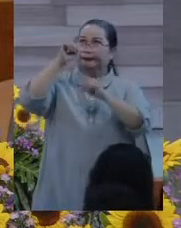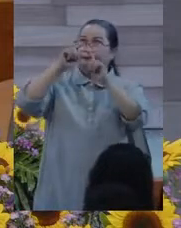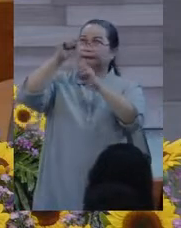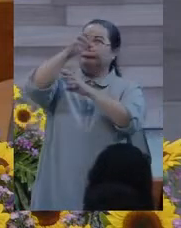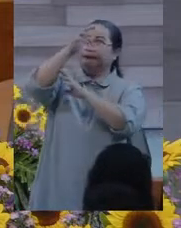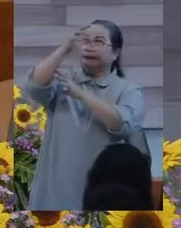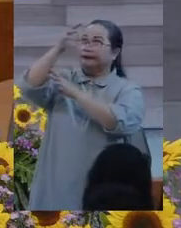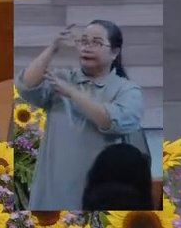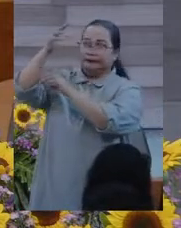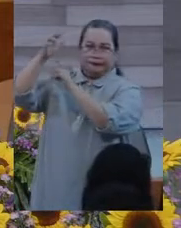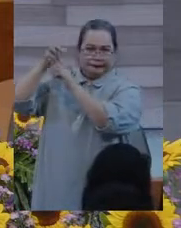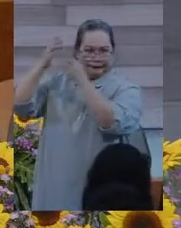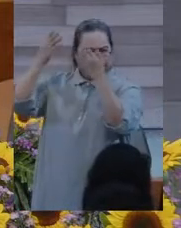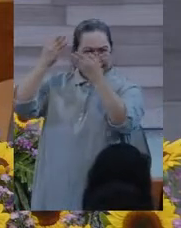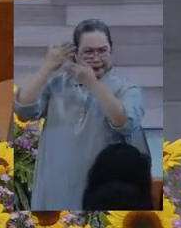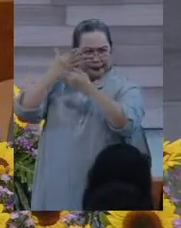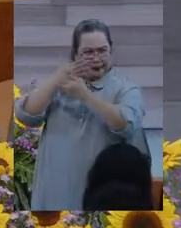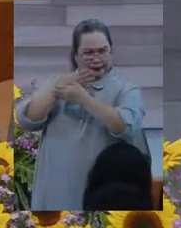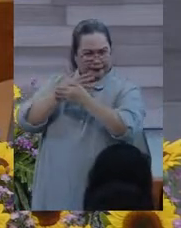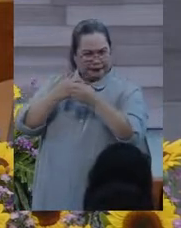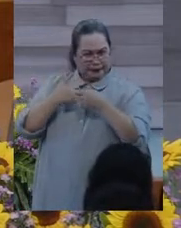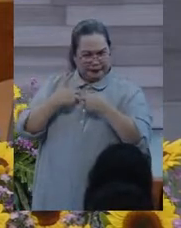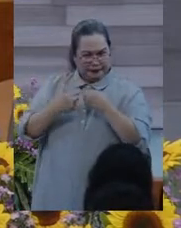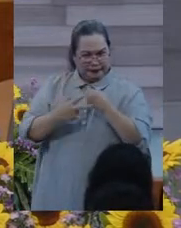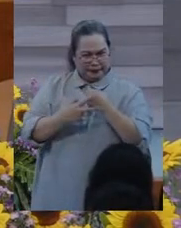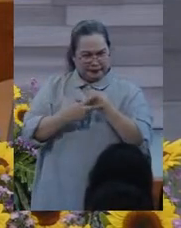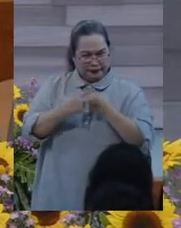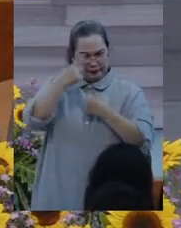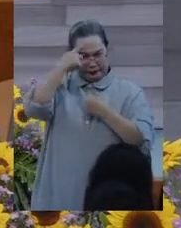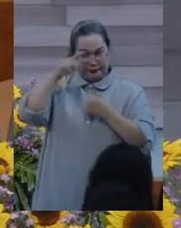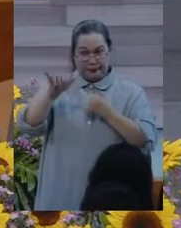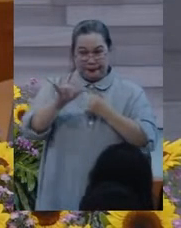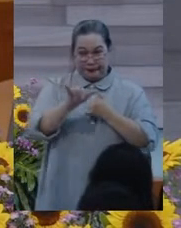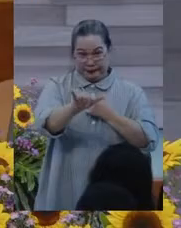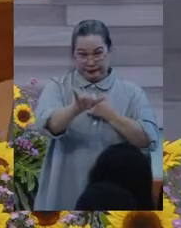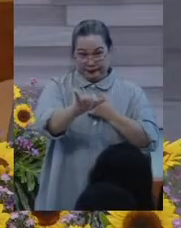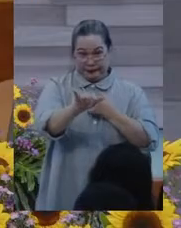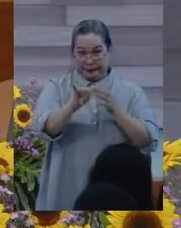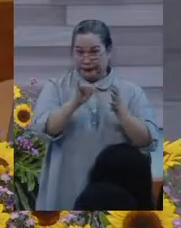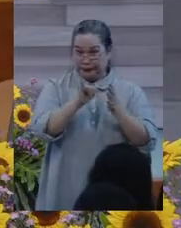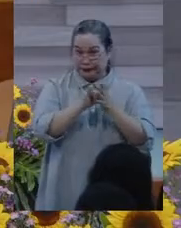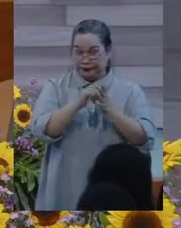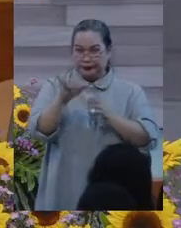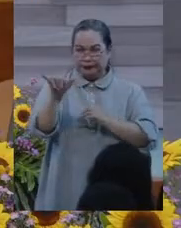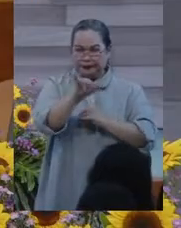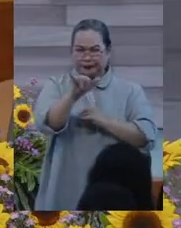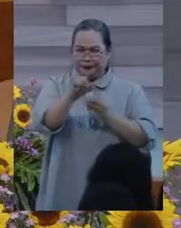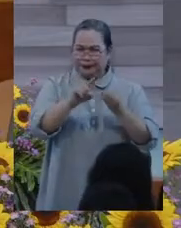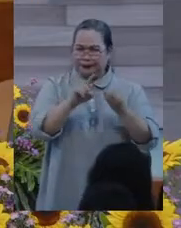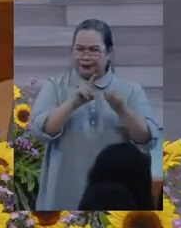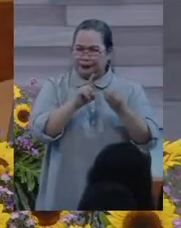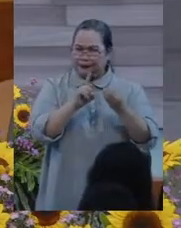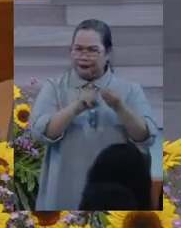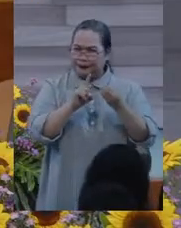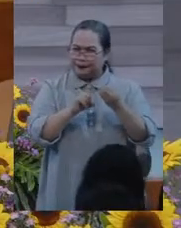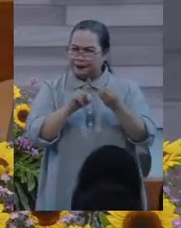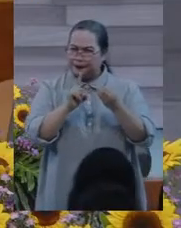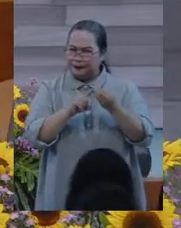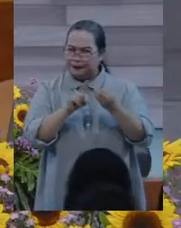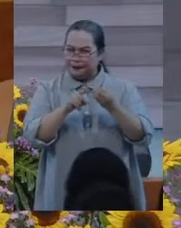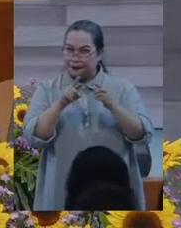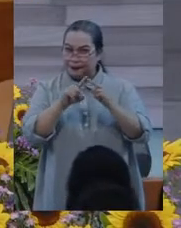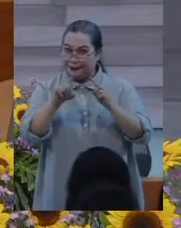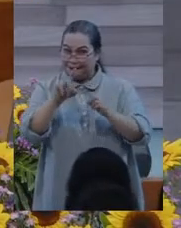gloom of utter darkness has been reserved forever. It was also about these that